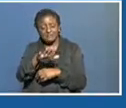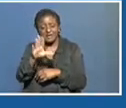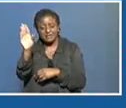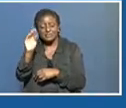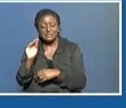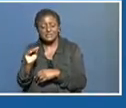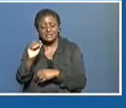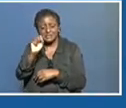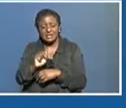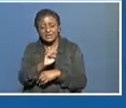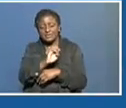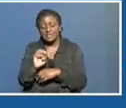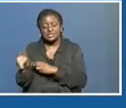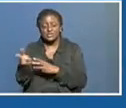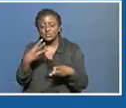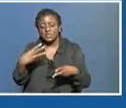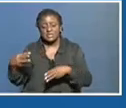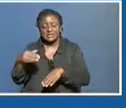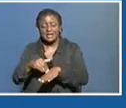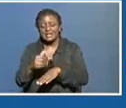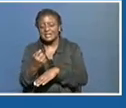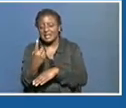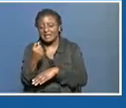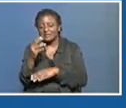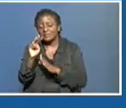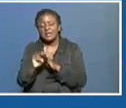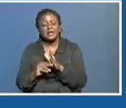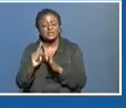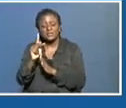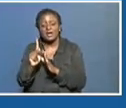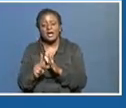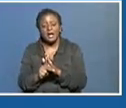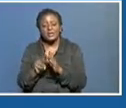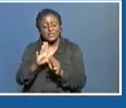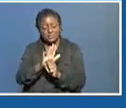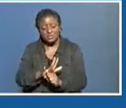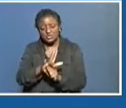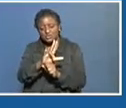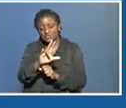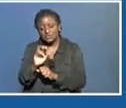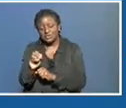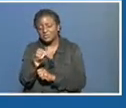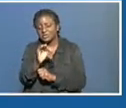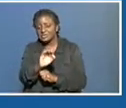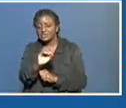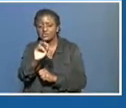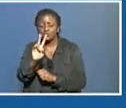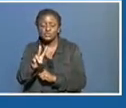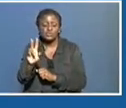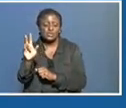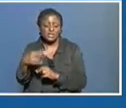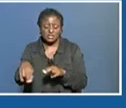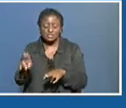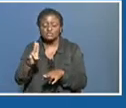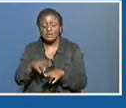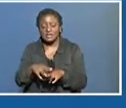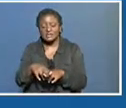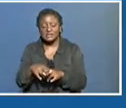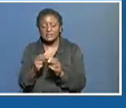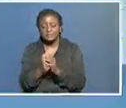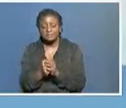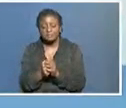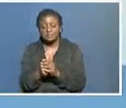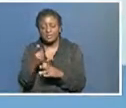11 miles per hour. The barometric pressure, that stands at 1,016.7 millibars. That's 30.02 inches, and the pressure is